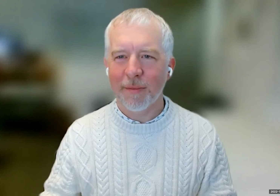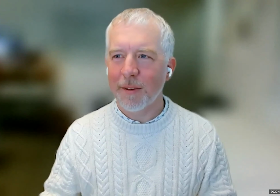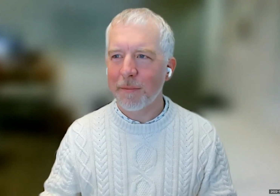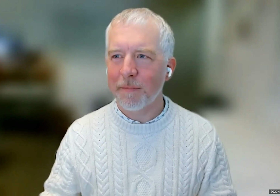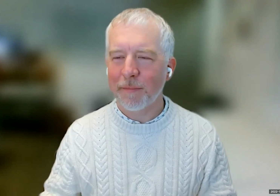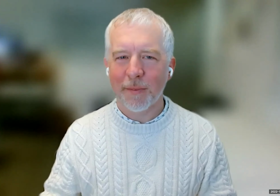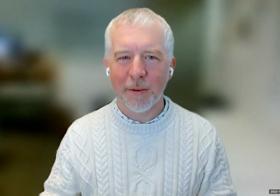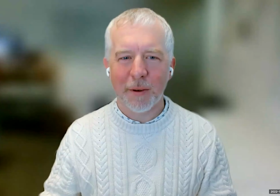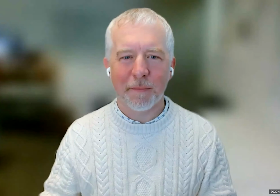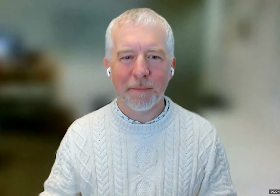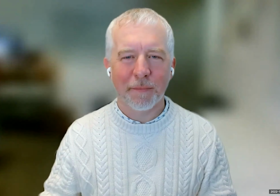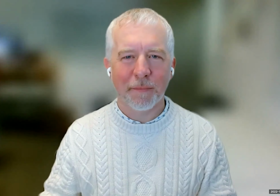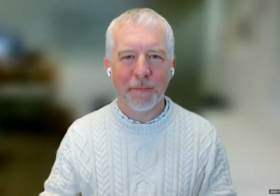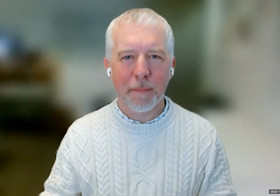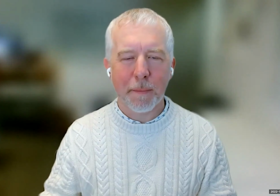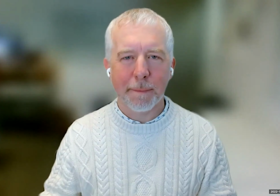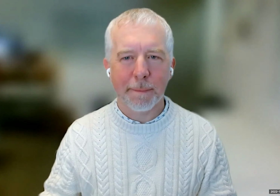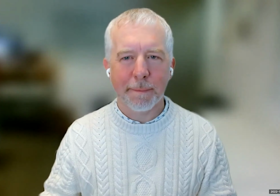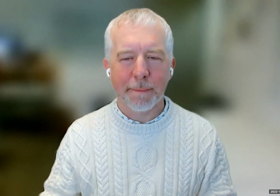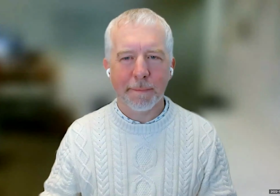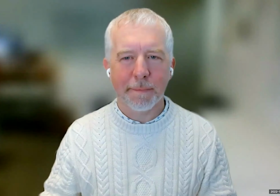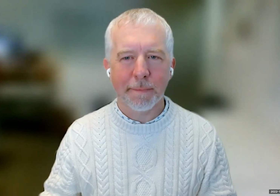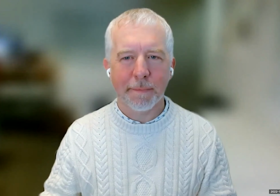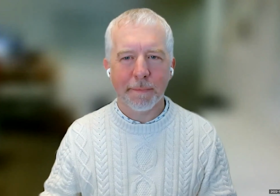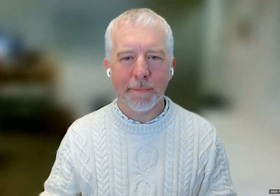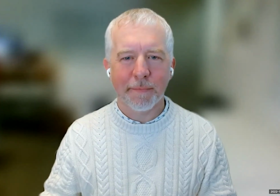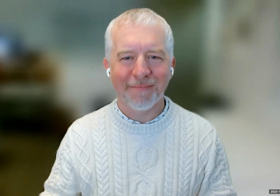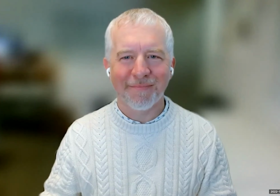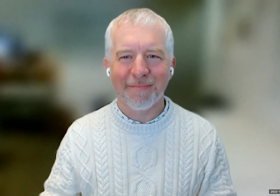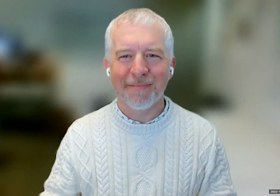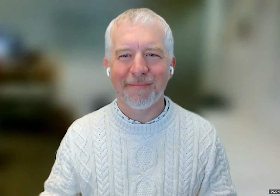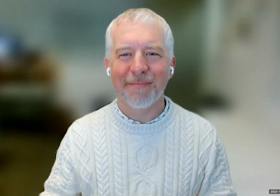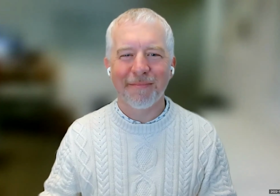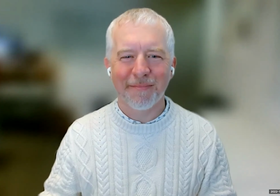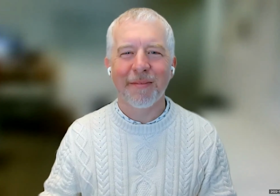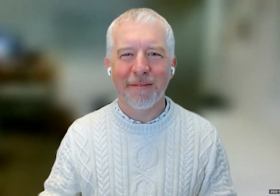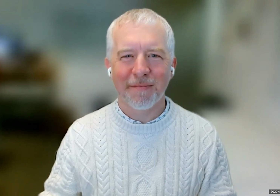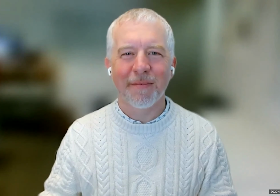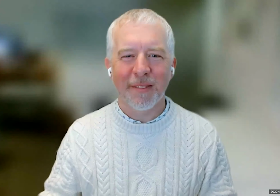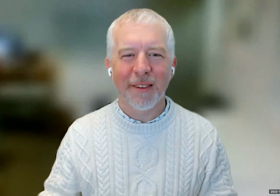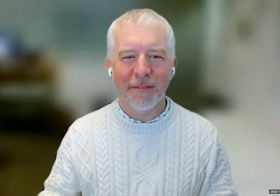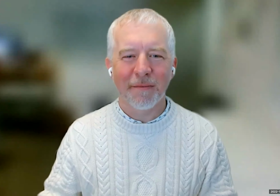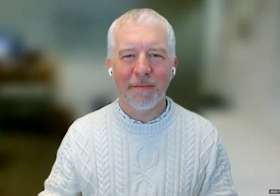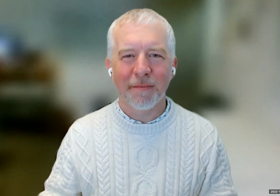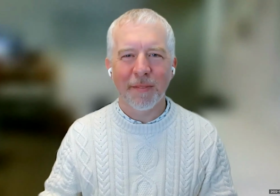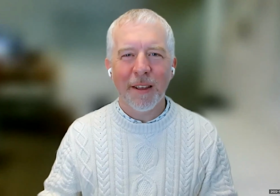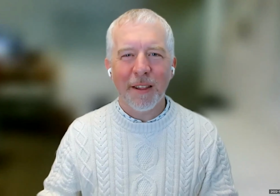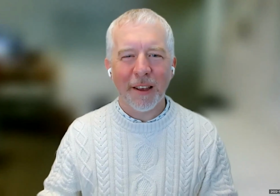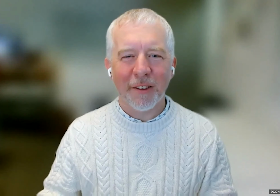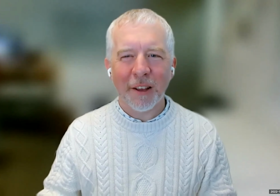very informative. And all the best in the projects you'll be doing in these kind of